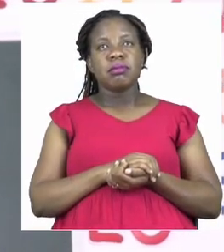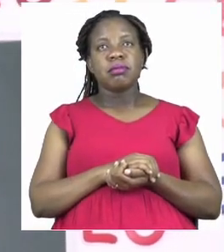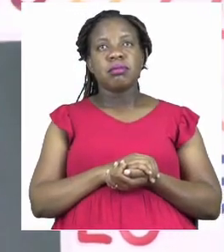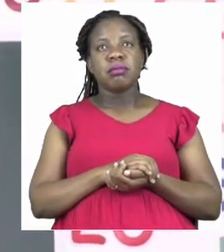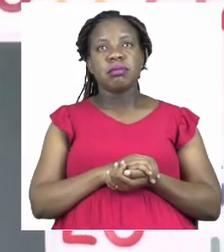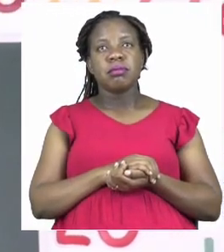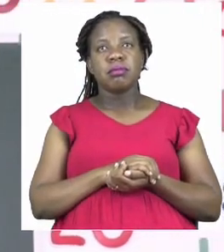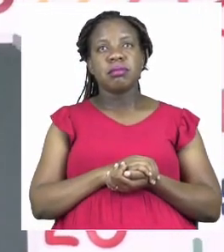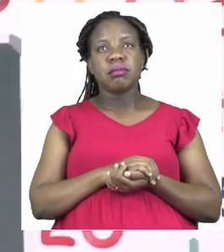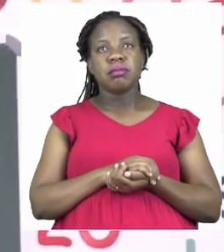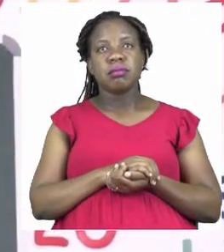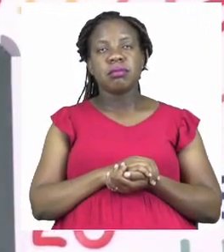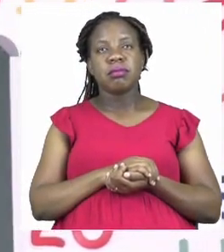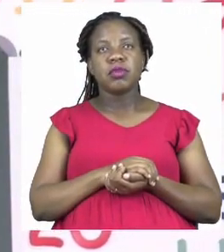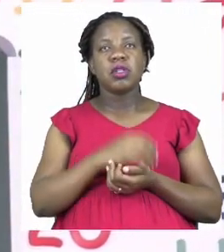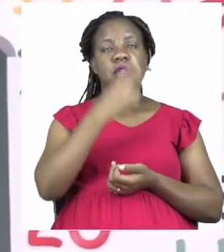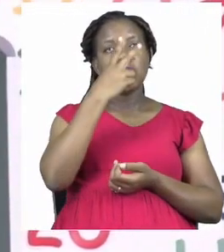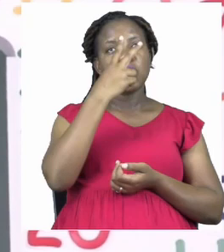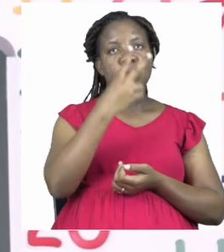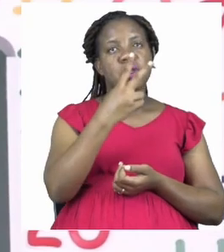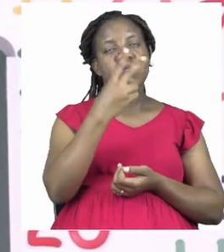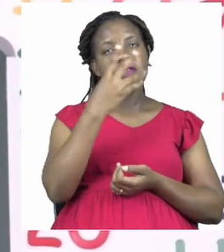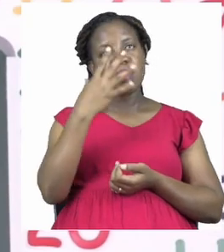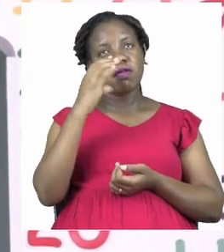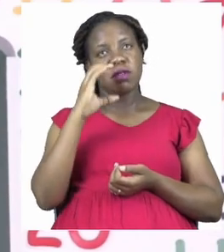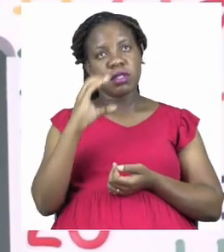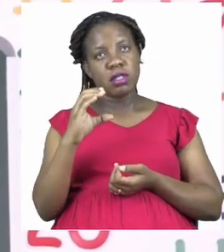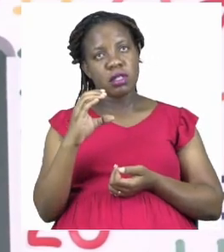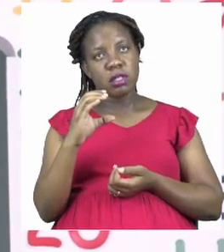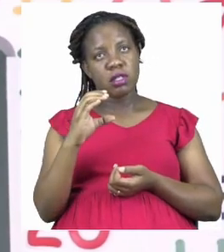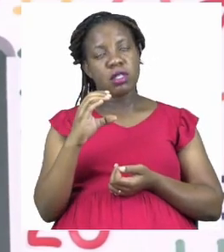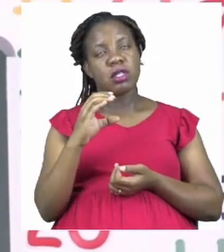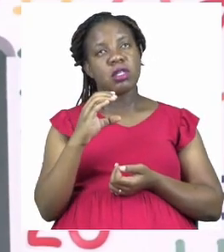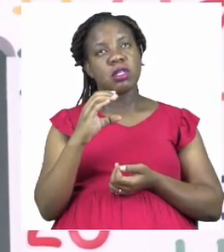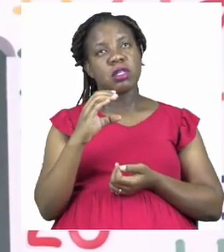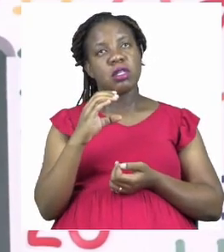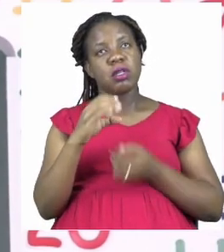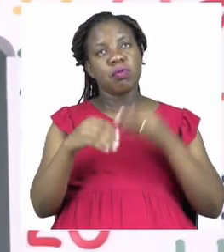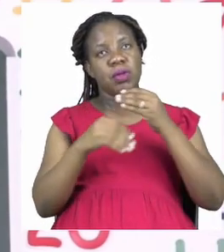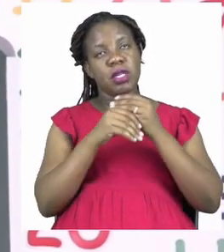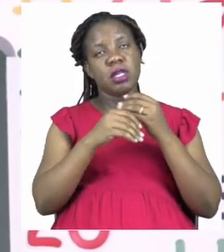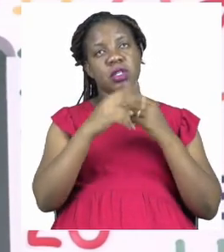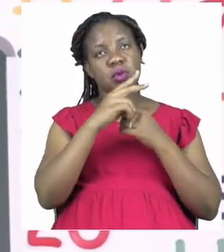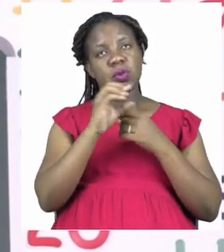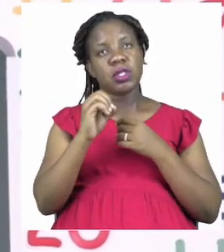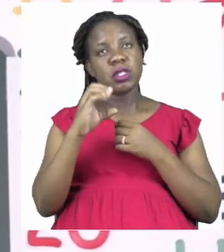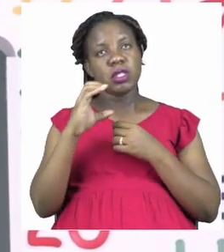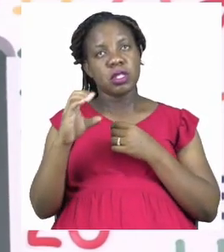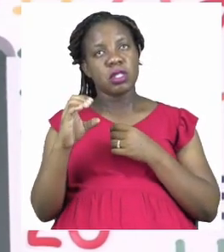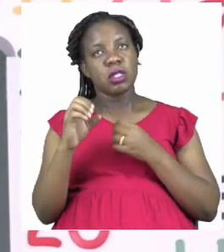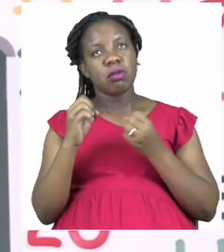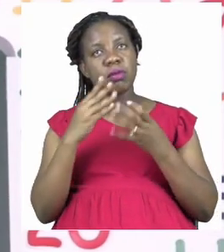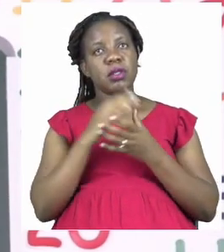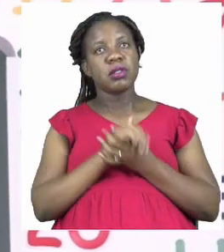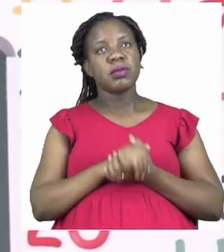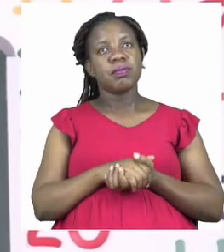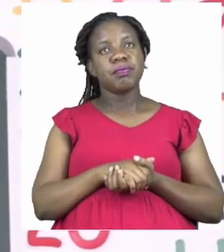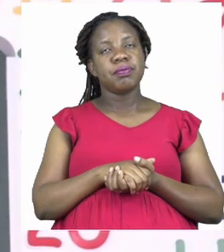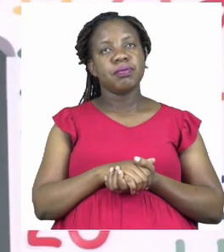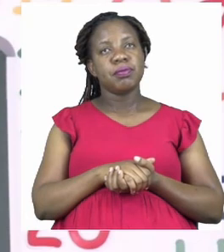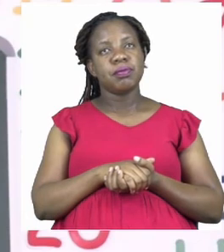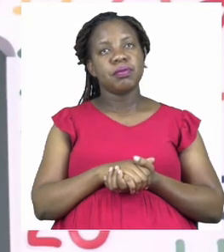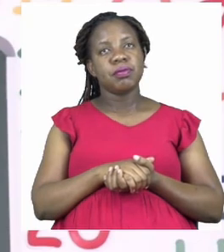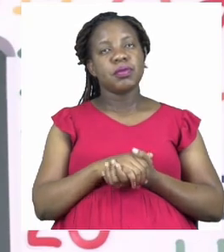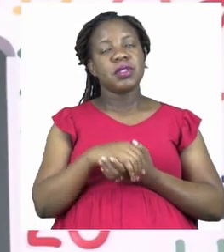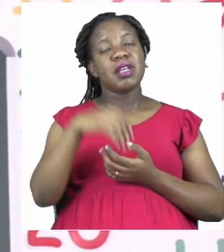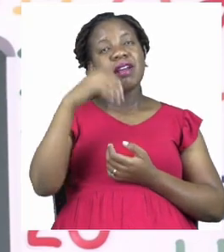And we add them together. 5 plus 0 will give us